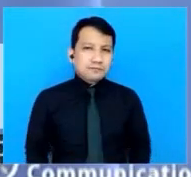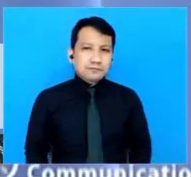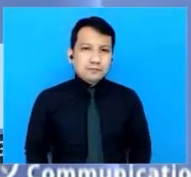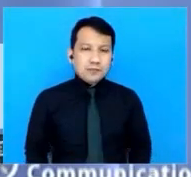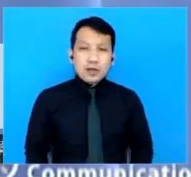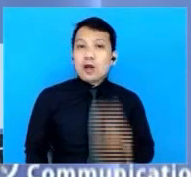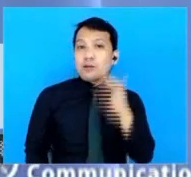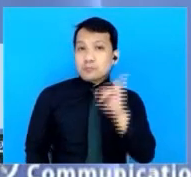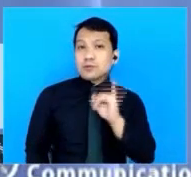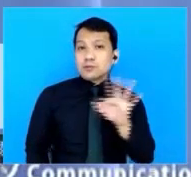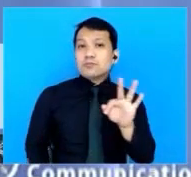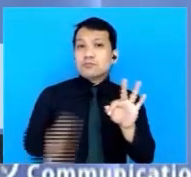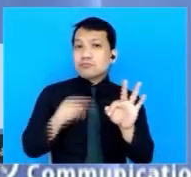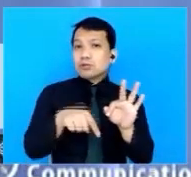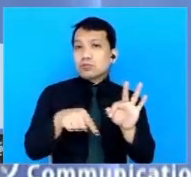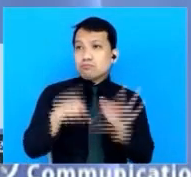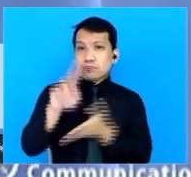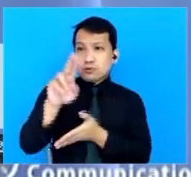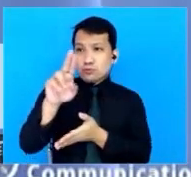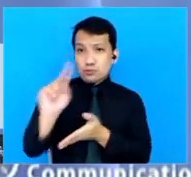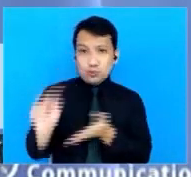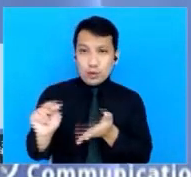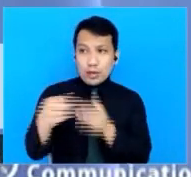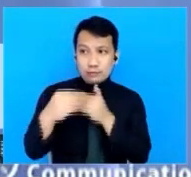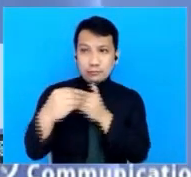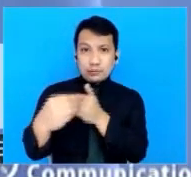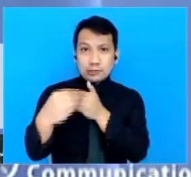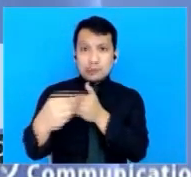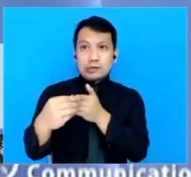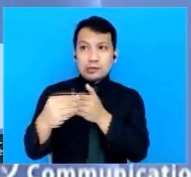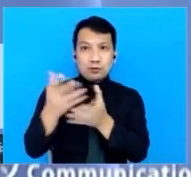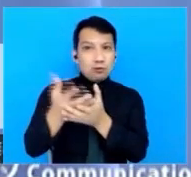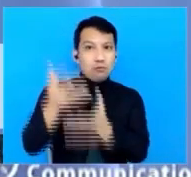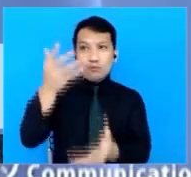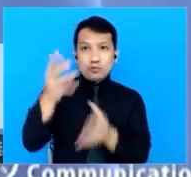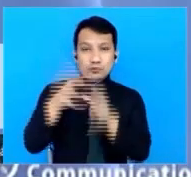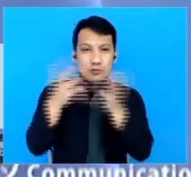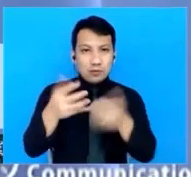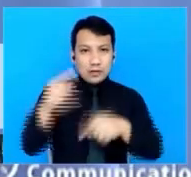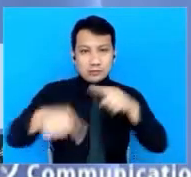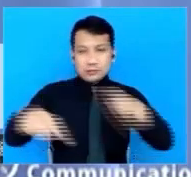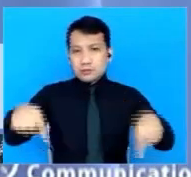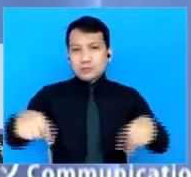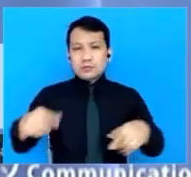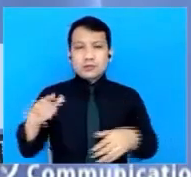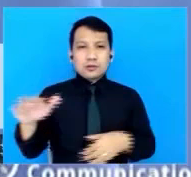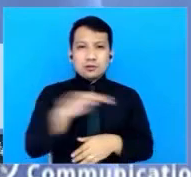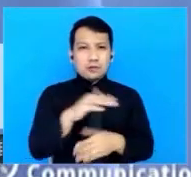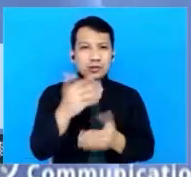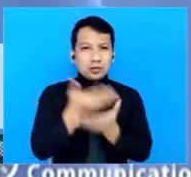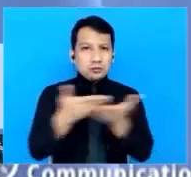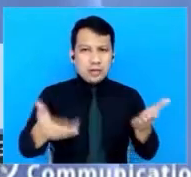UN is to lead the world out of the many crises we face, things need to